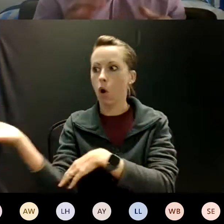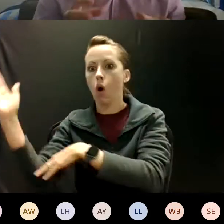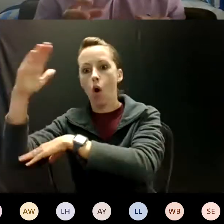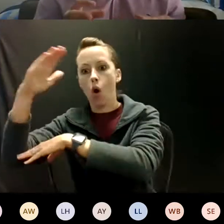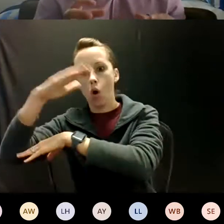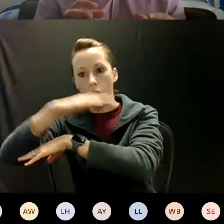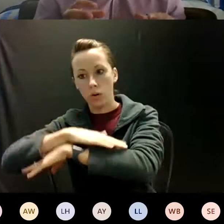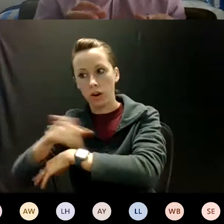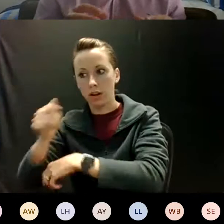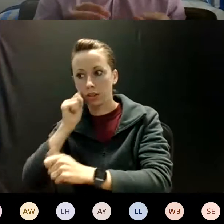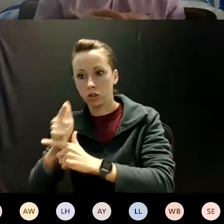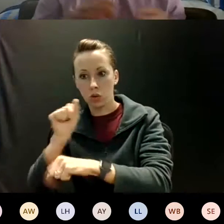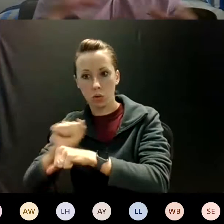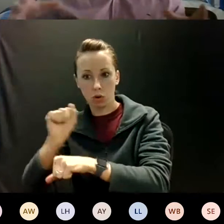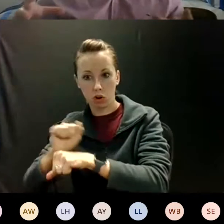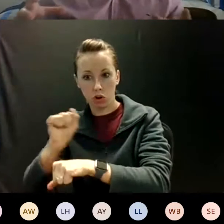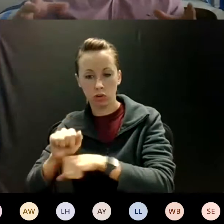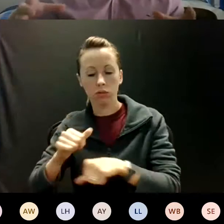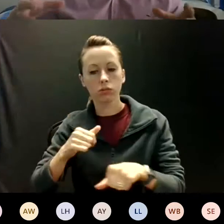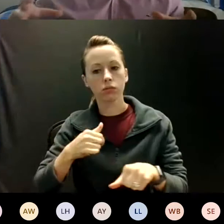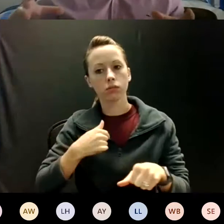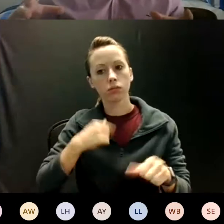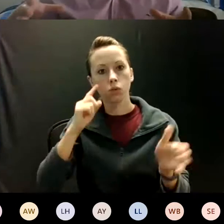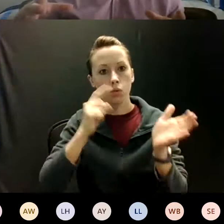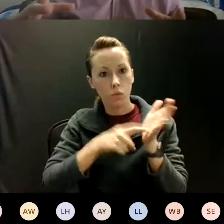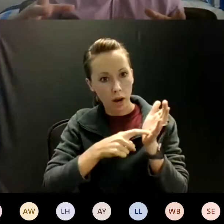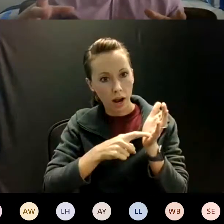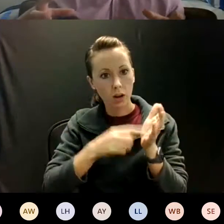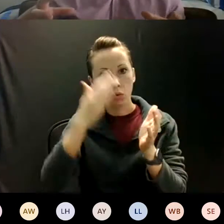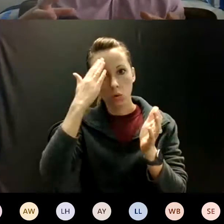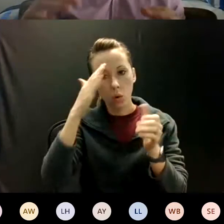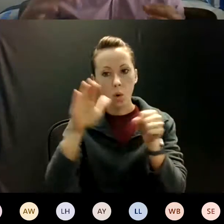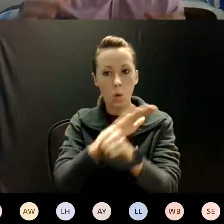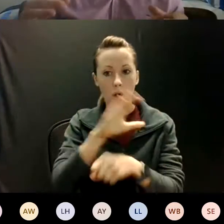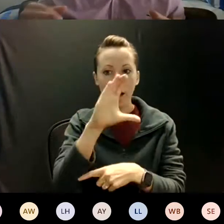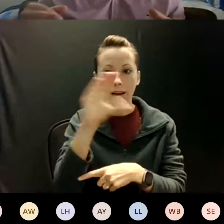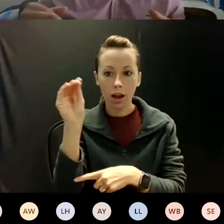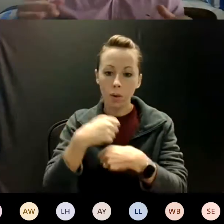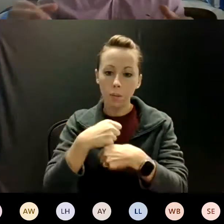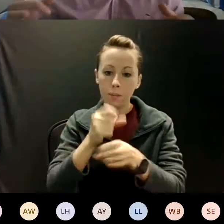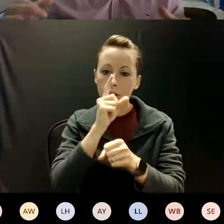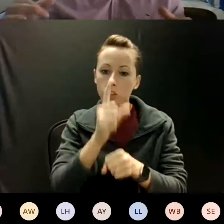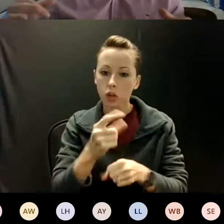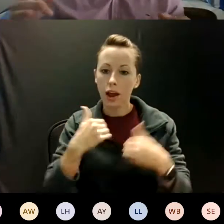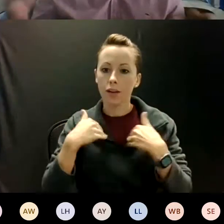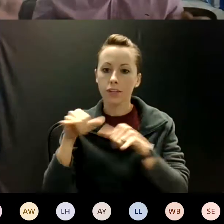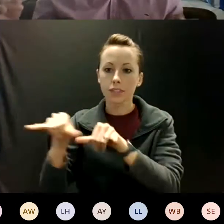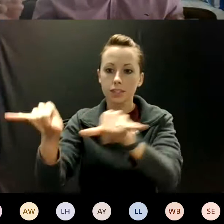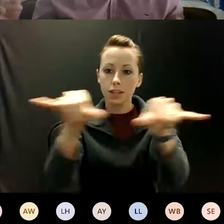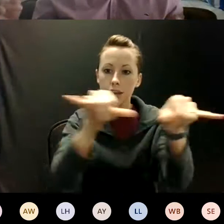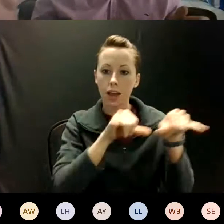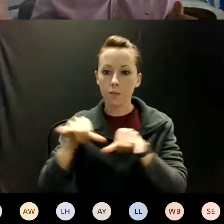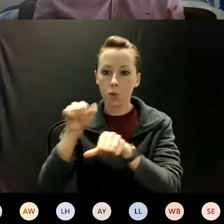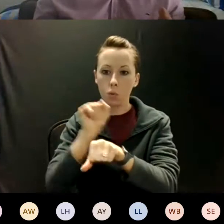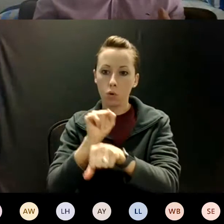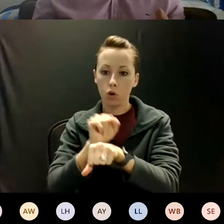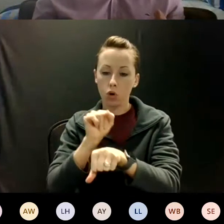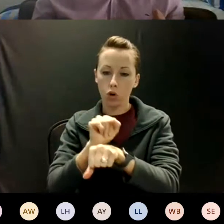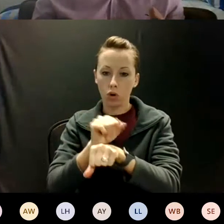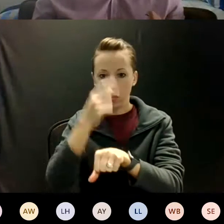of recognizing that throughout just the whole county to make sure that we have the same workload for all students. You know, we all go to